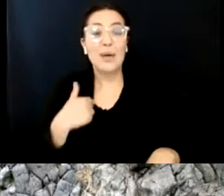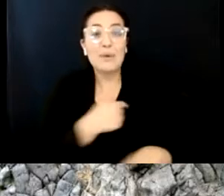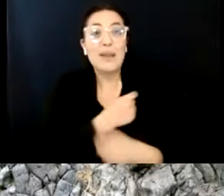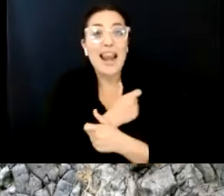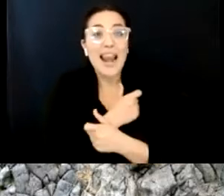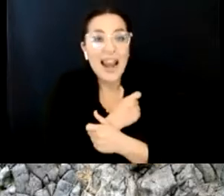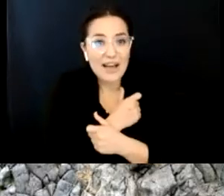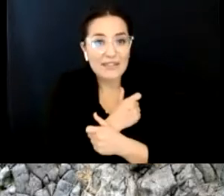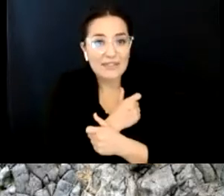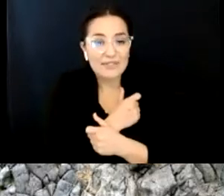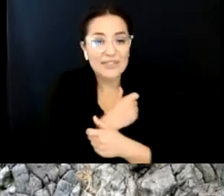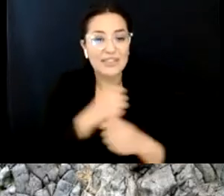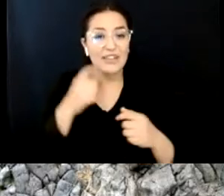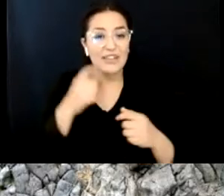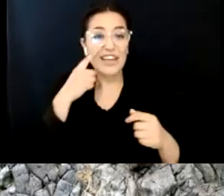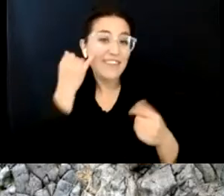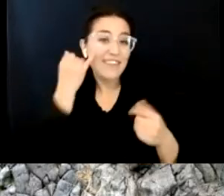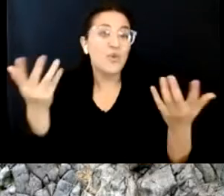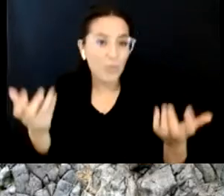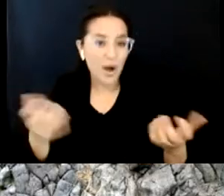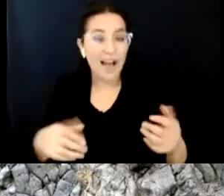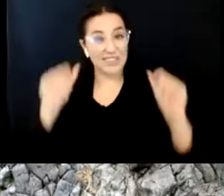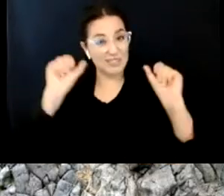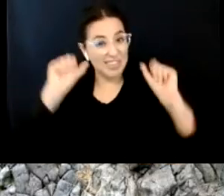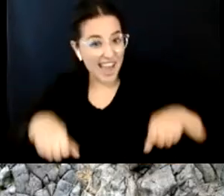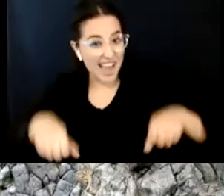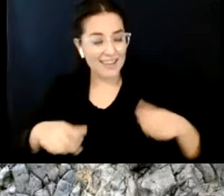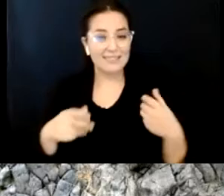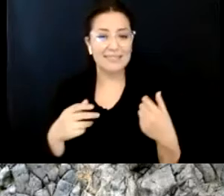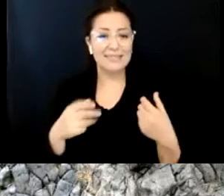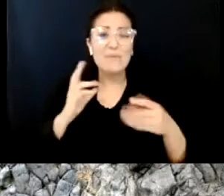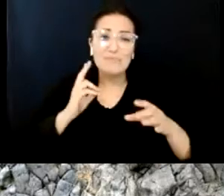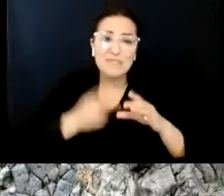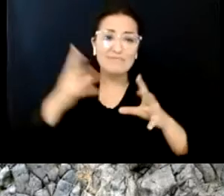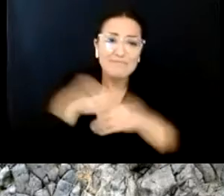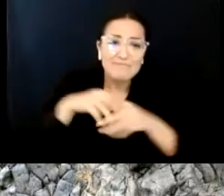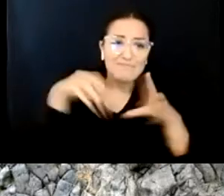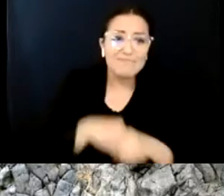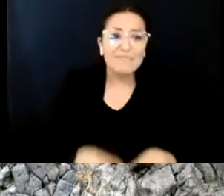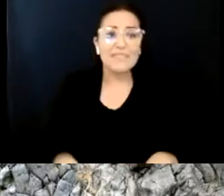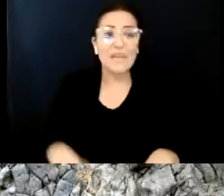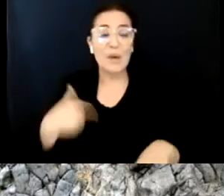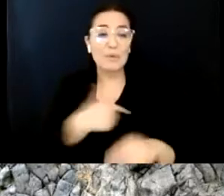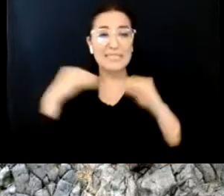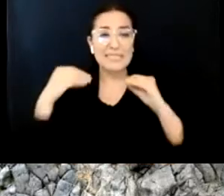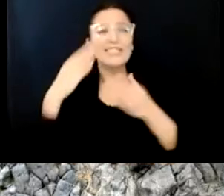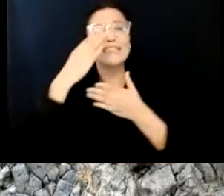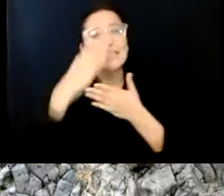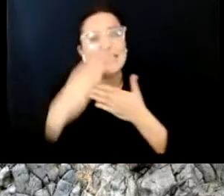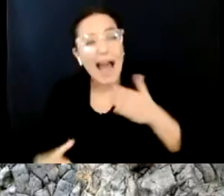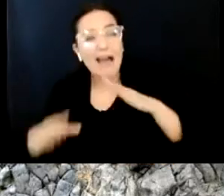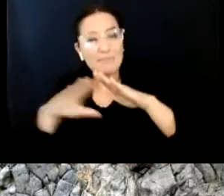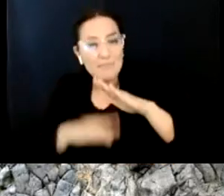all to, if you guys want to, if you guys are able to, please participate. We will be teaching some basics. We